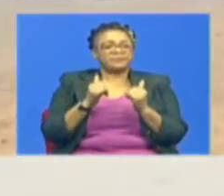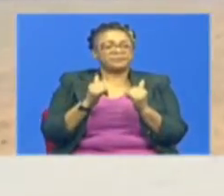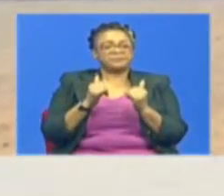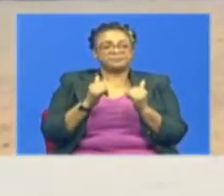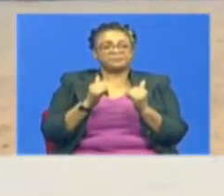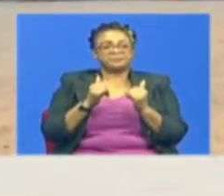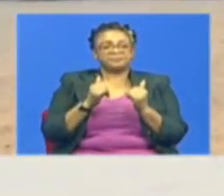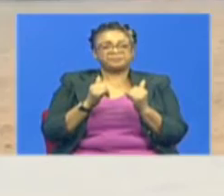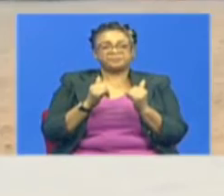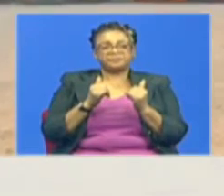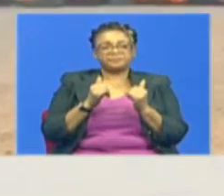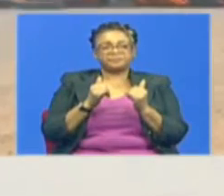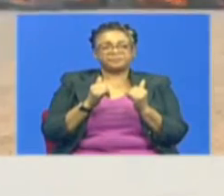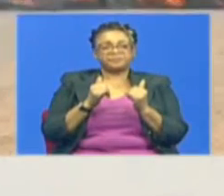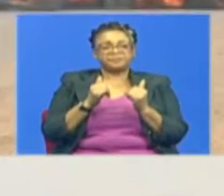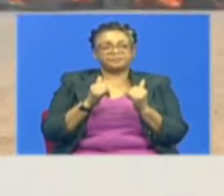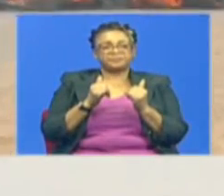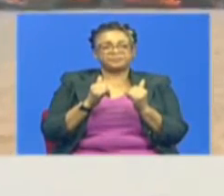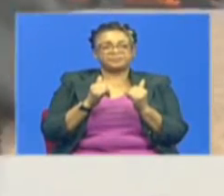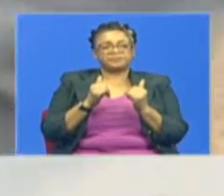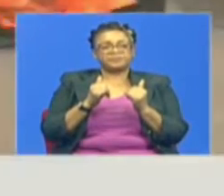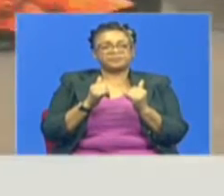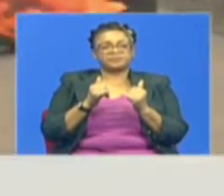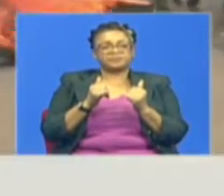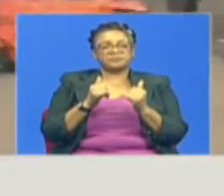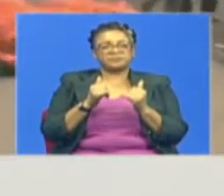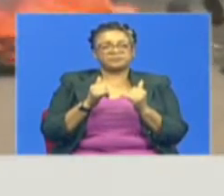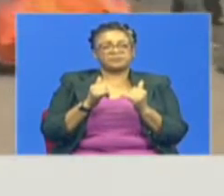The fires of confrontation had been lit.